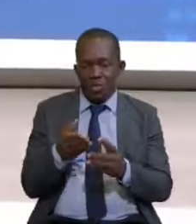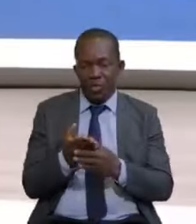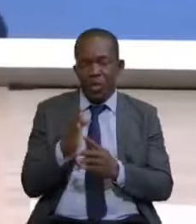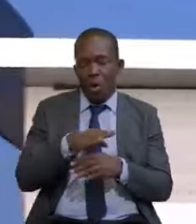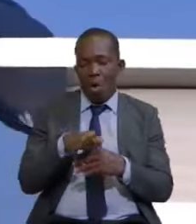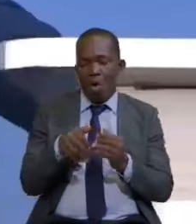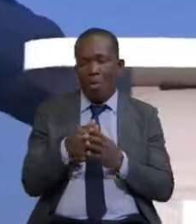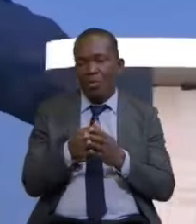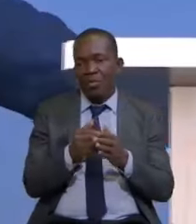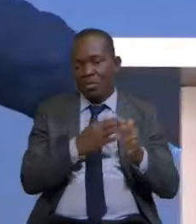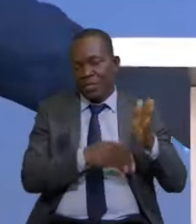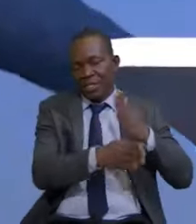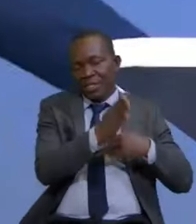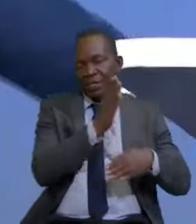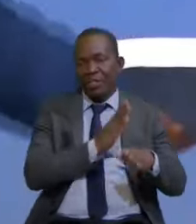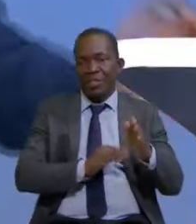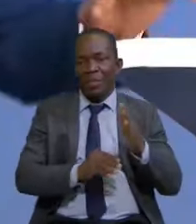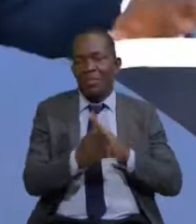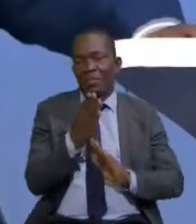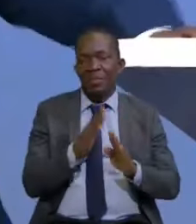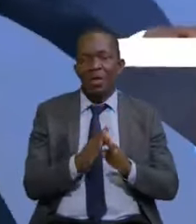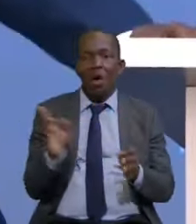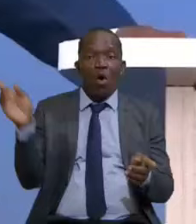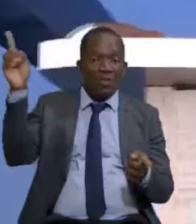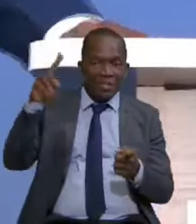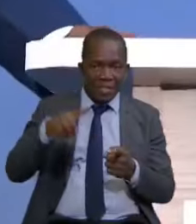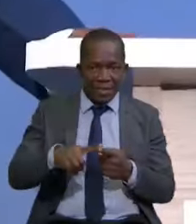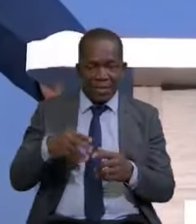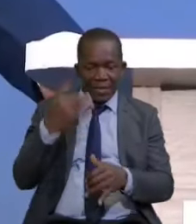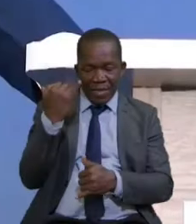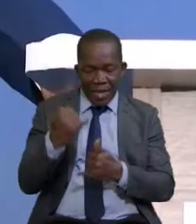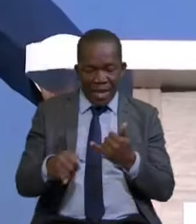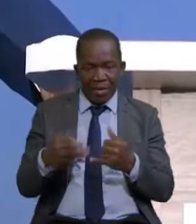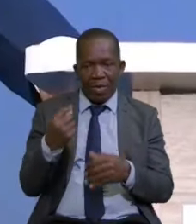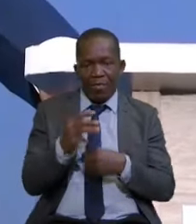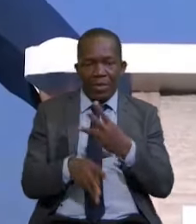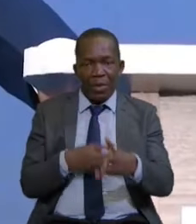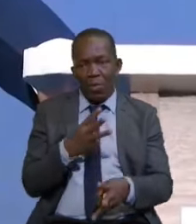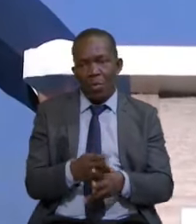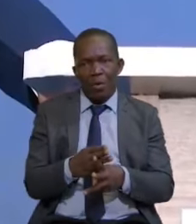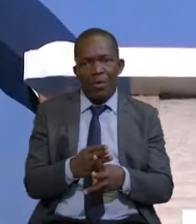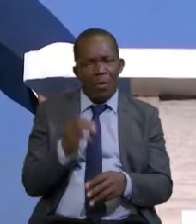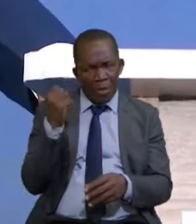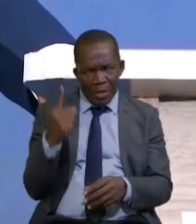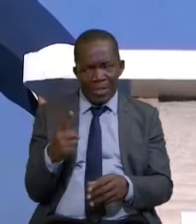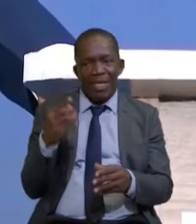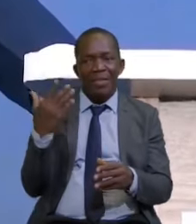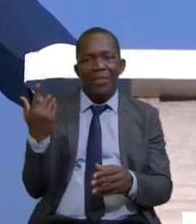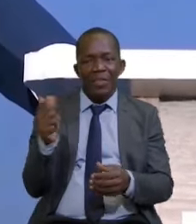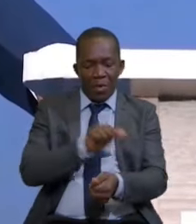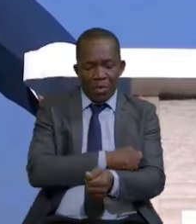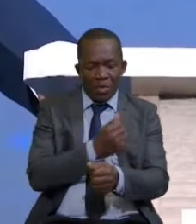then until the end. You understand? The authority of Jesus covers every